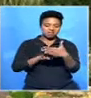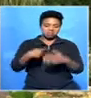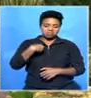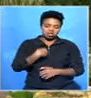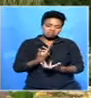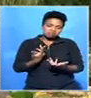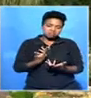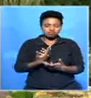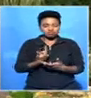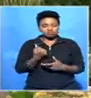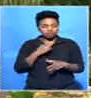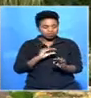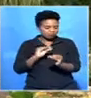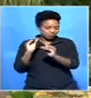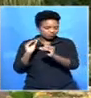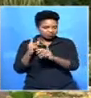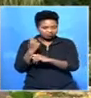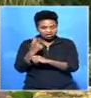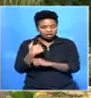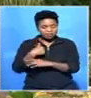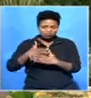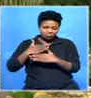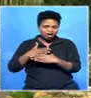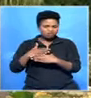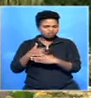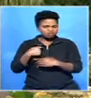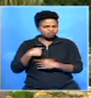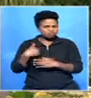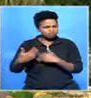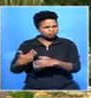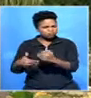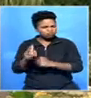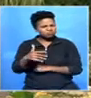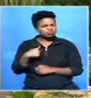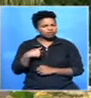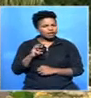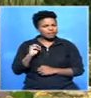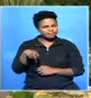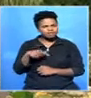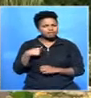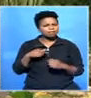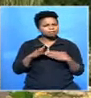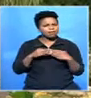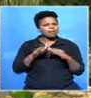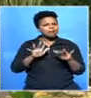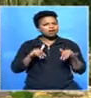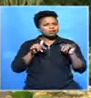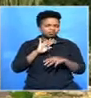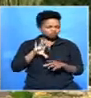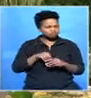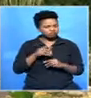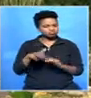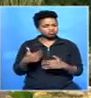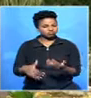As far as the job is concerned, I will continue as a member of parliament, as in fact I've been elected by